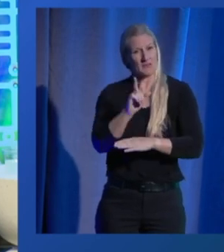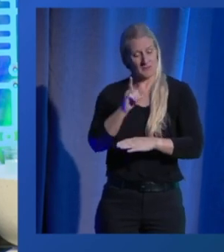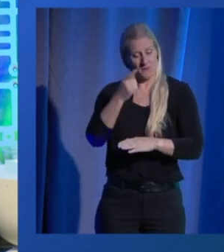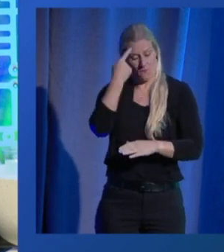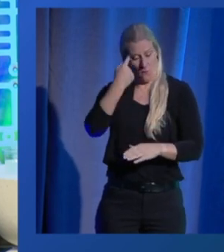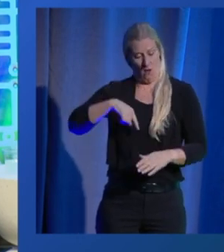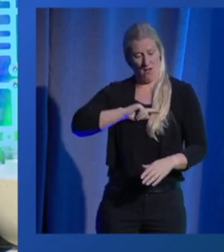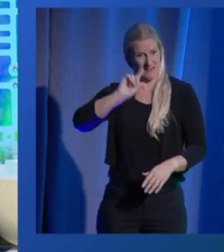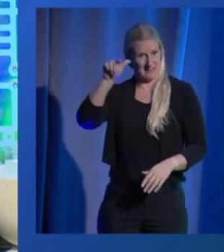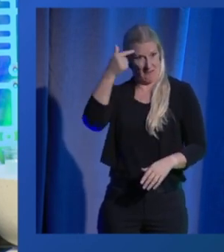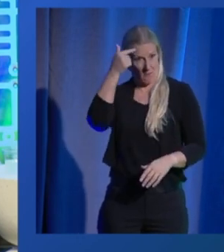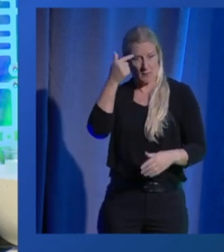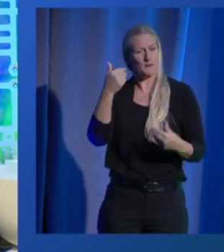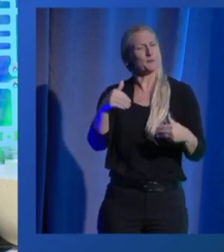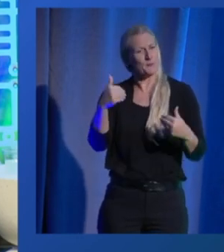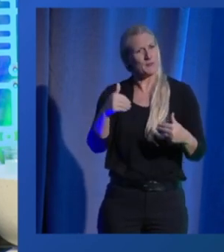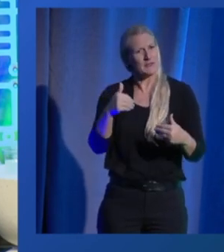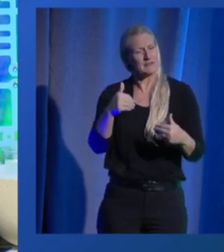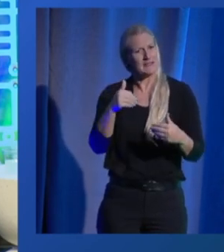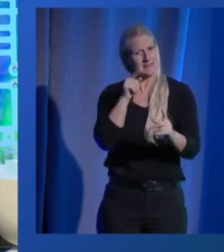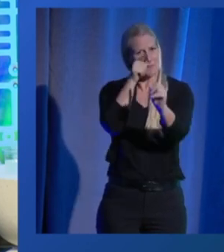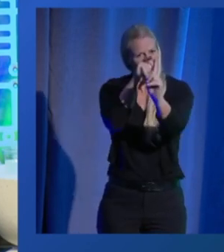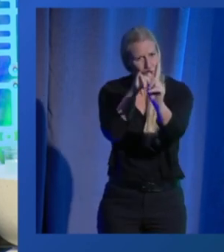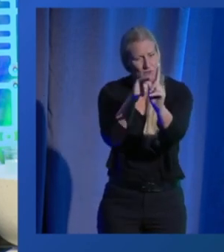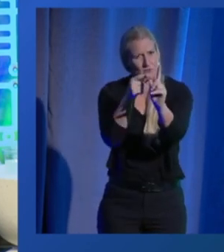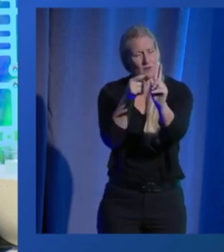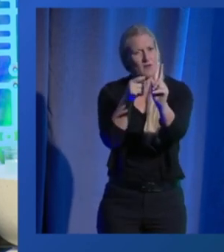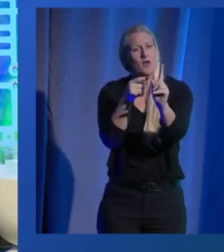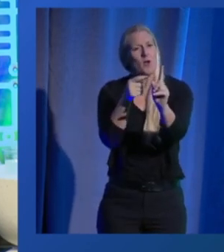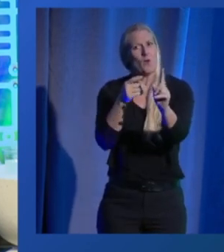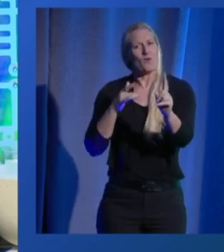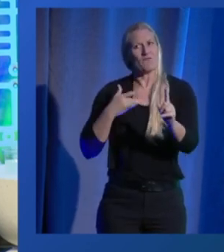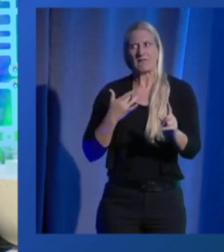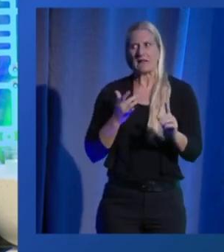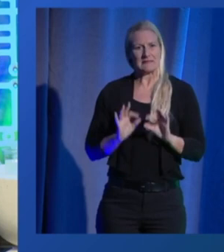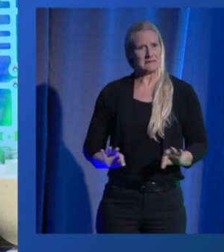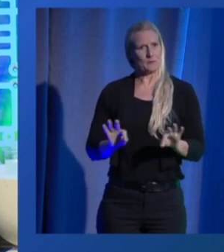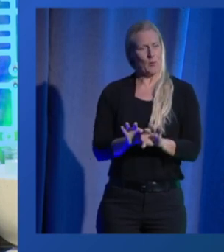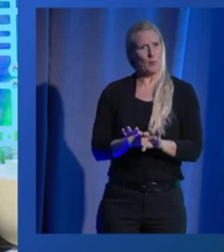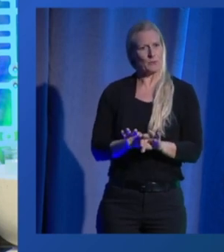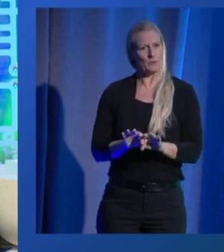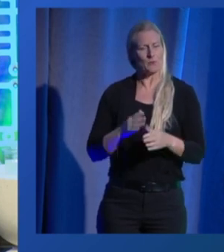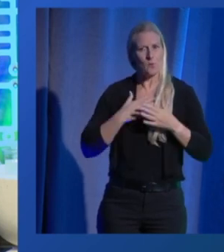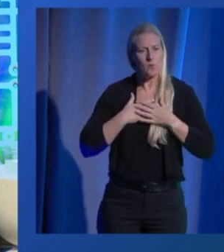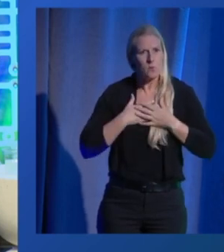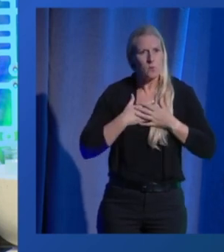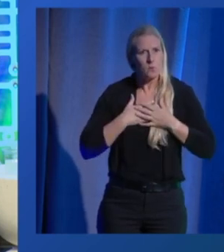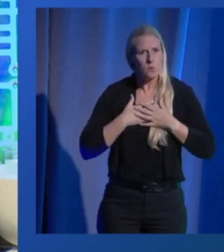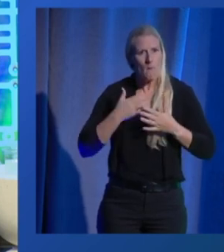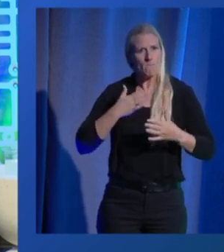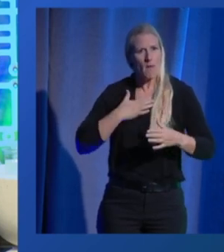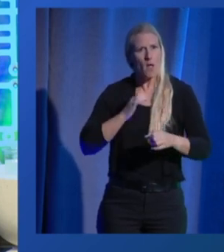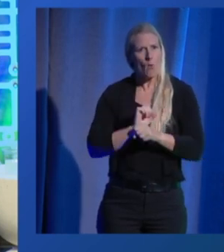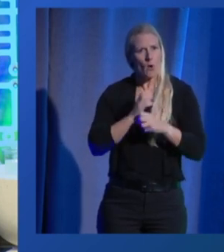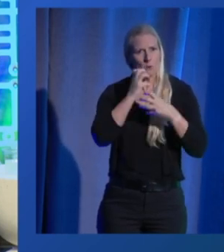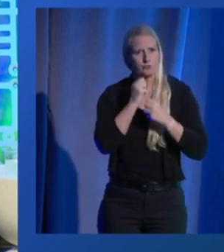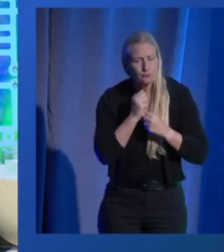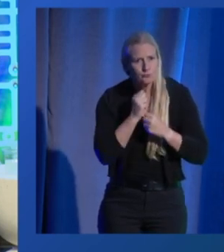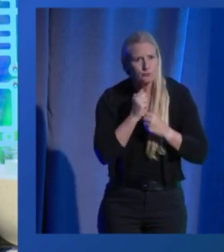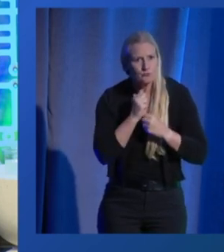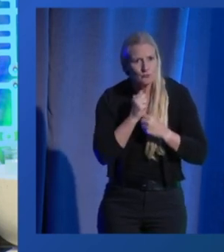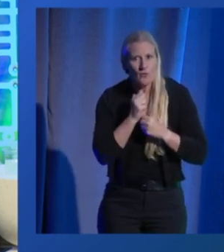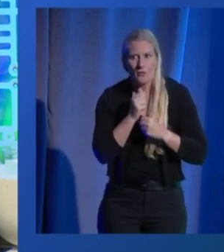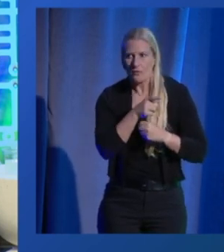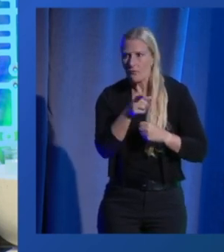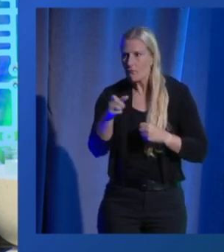and so when we find like-minded people who also believe that in their heart really those are the people that that I look to